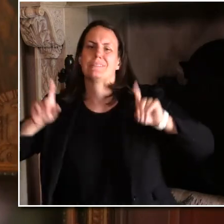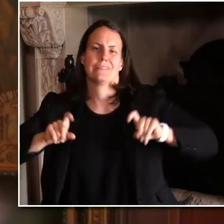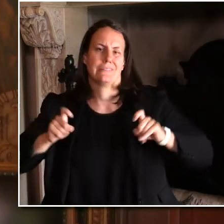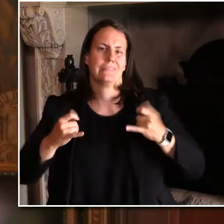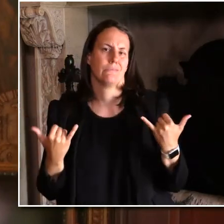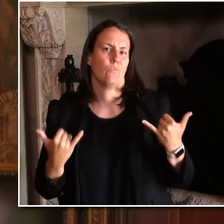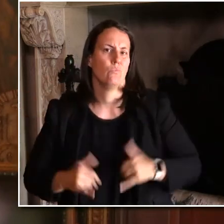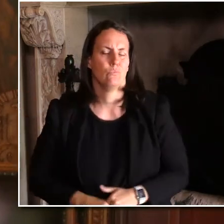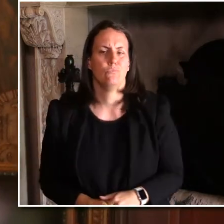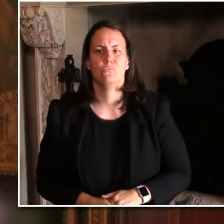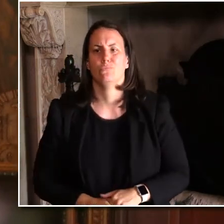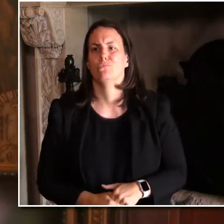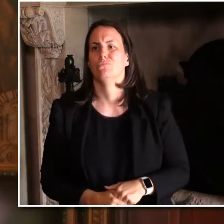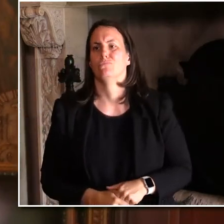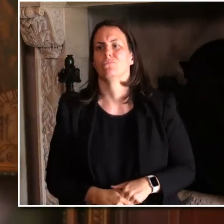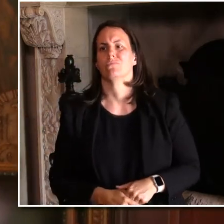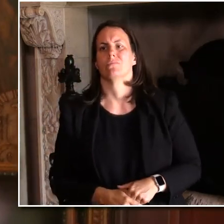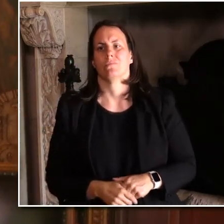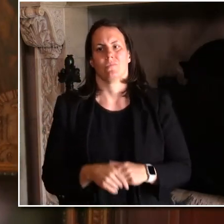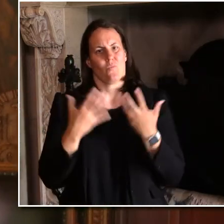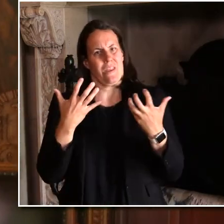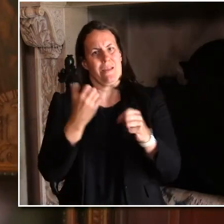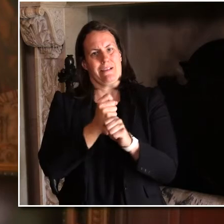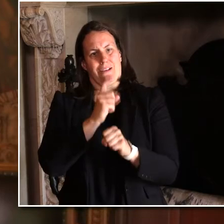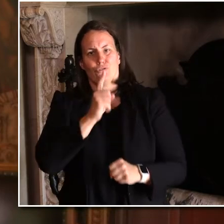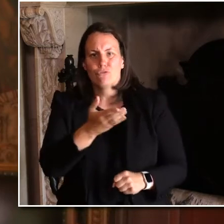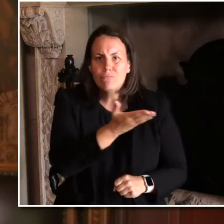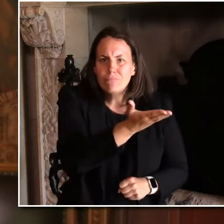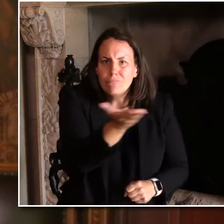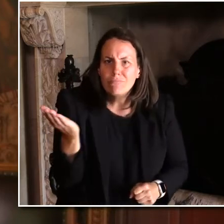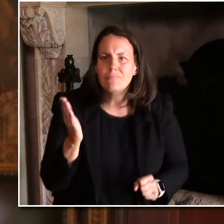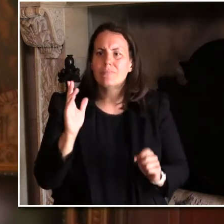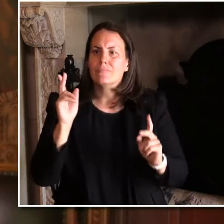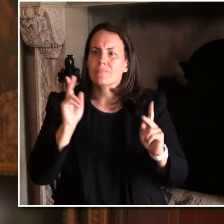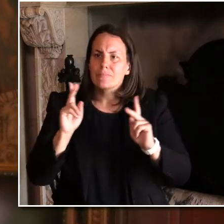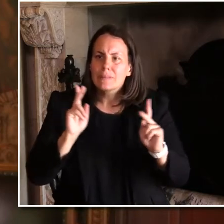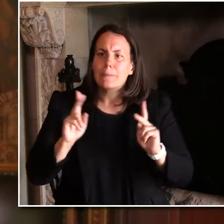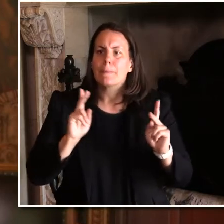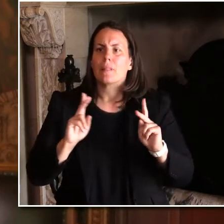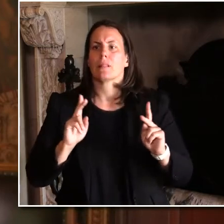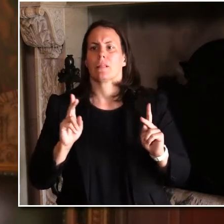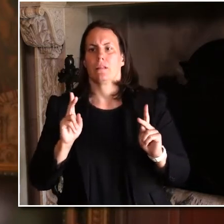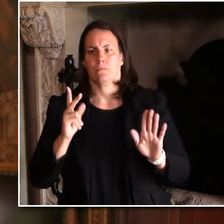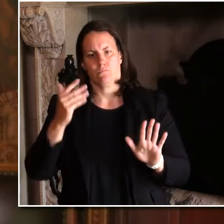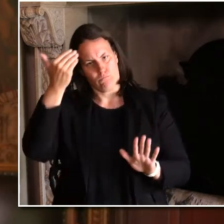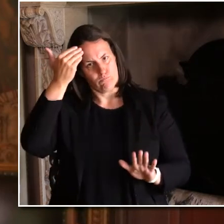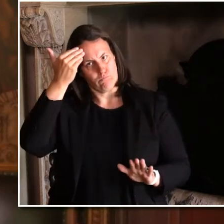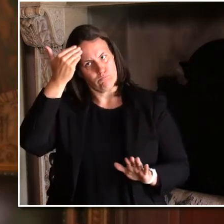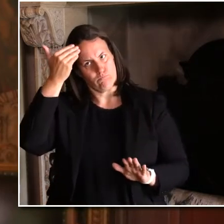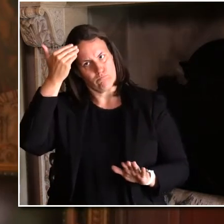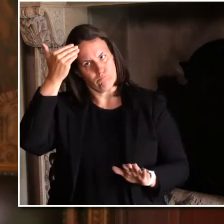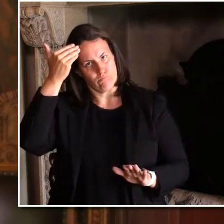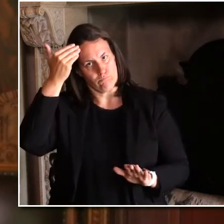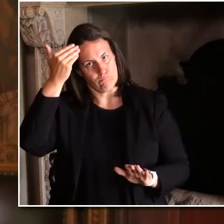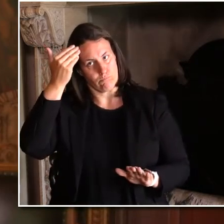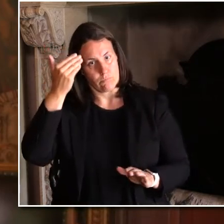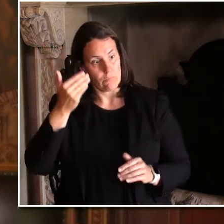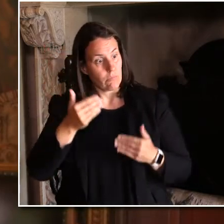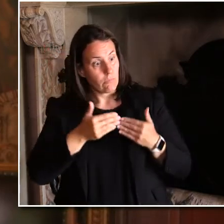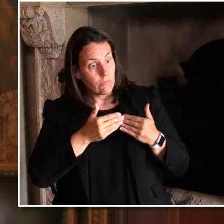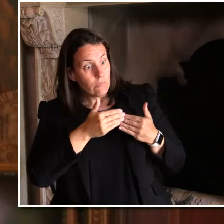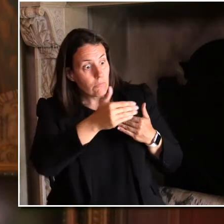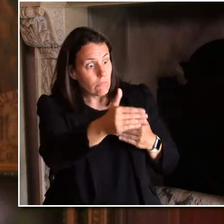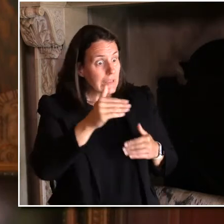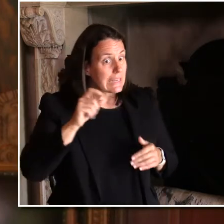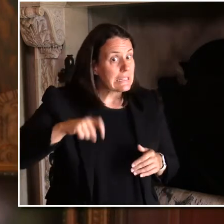want to normalize the idea in ways that haven't been true in the past. In this, the coming year, people